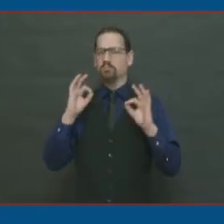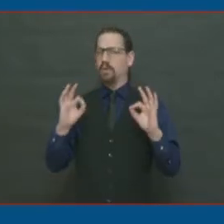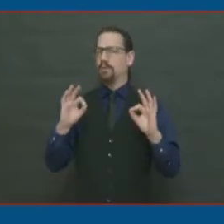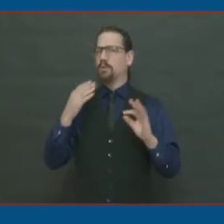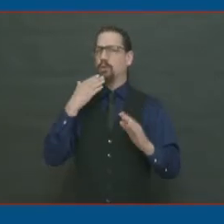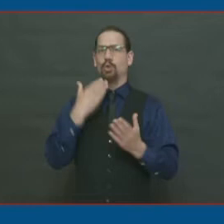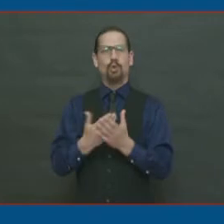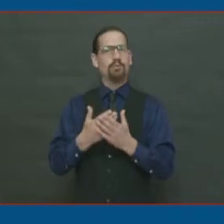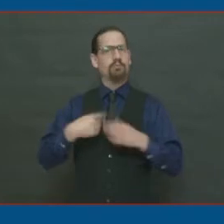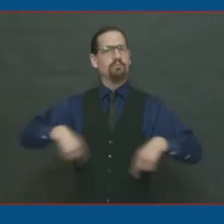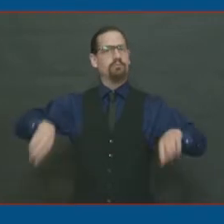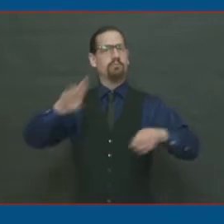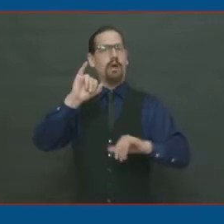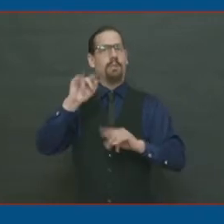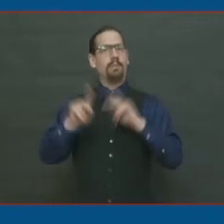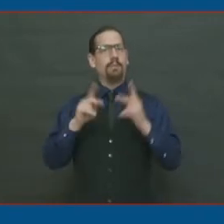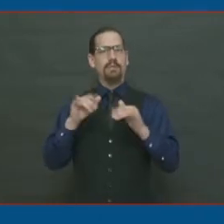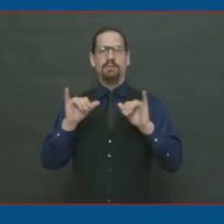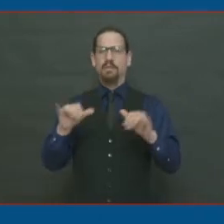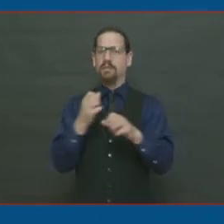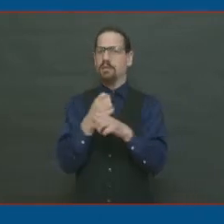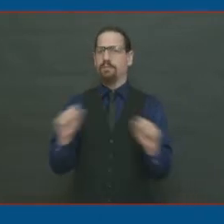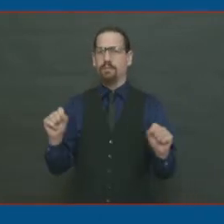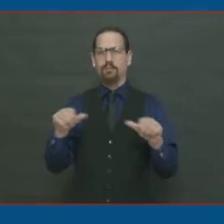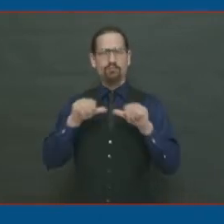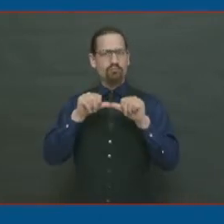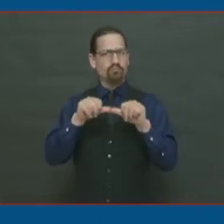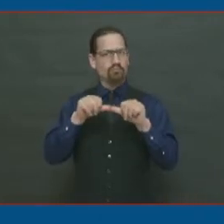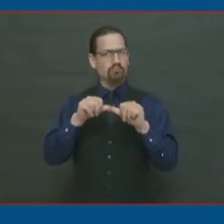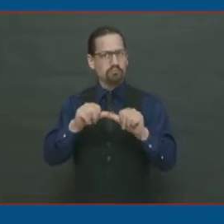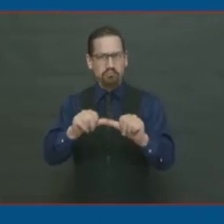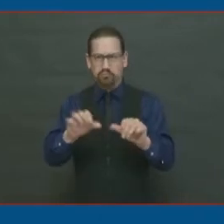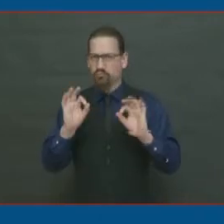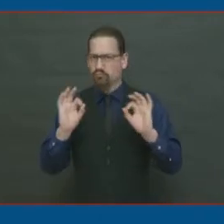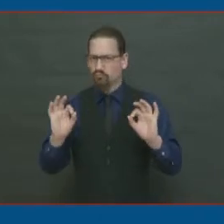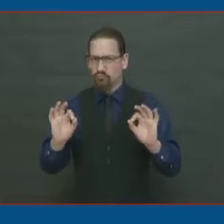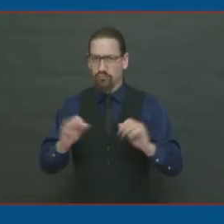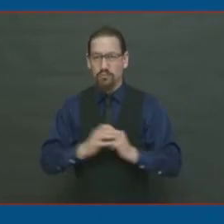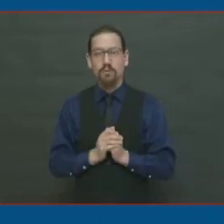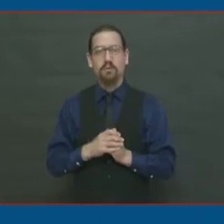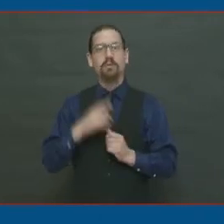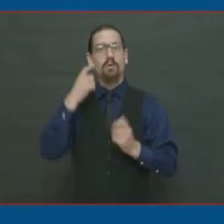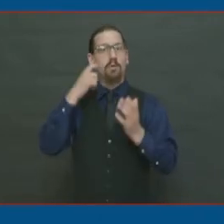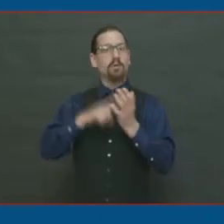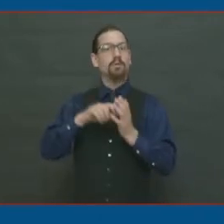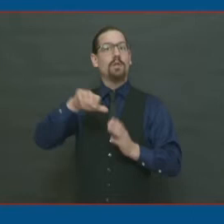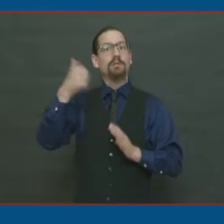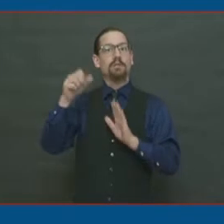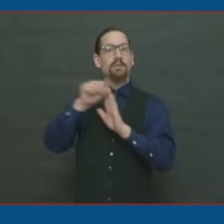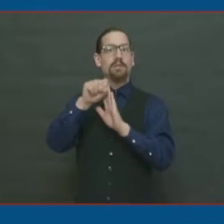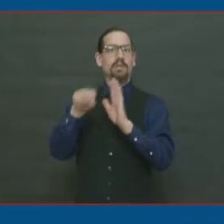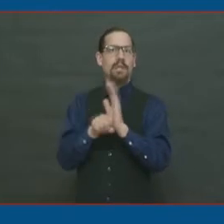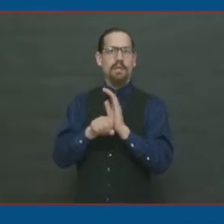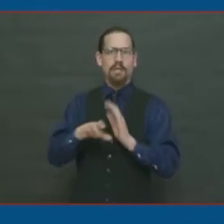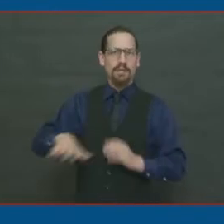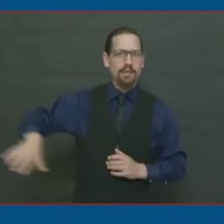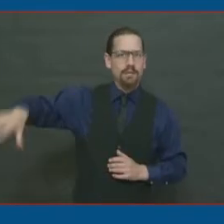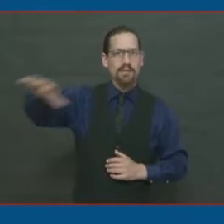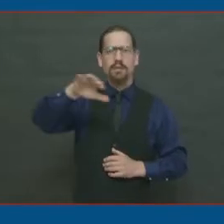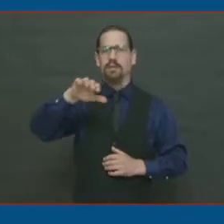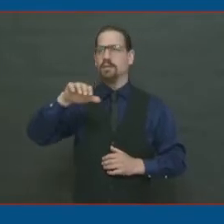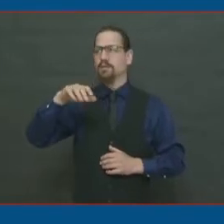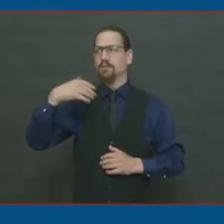really painful experiences that others have faced around the country or around America, around the